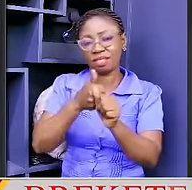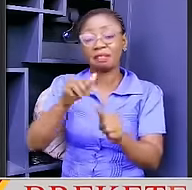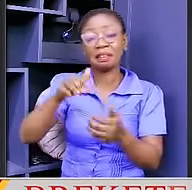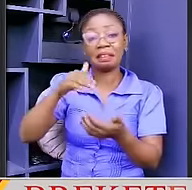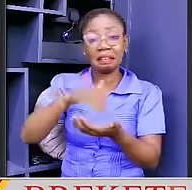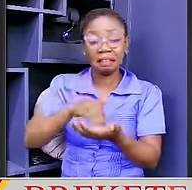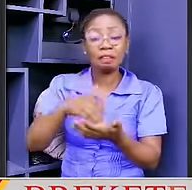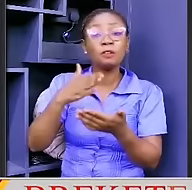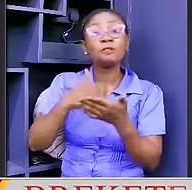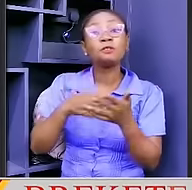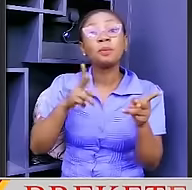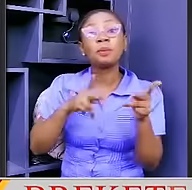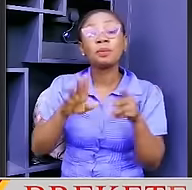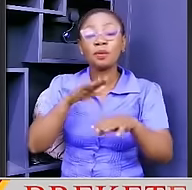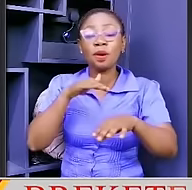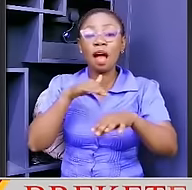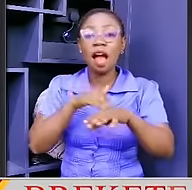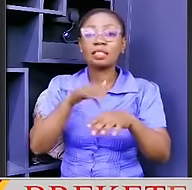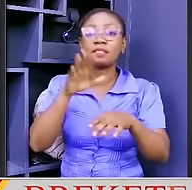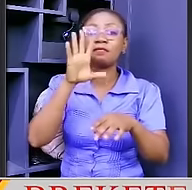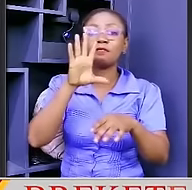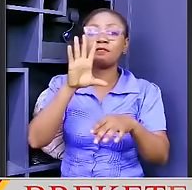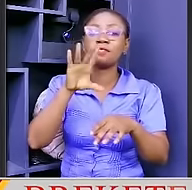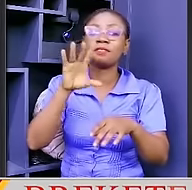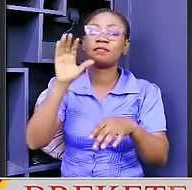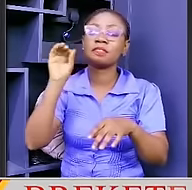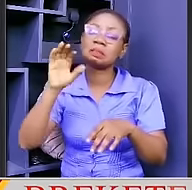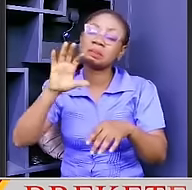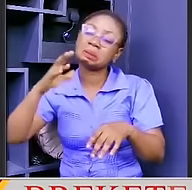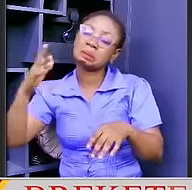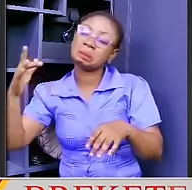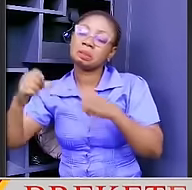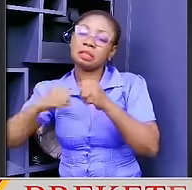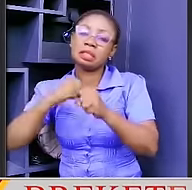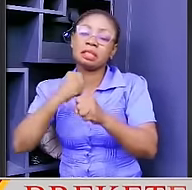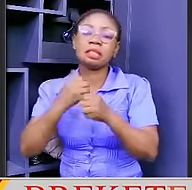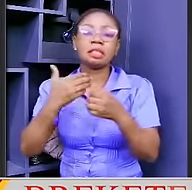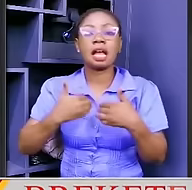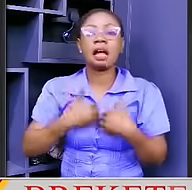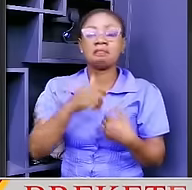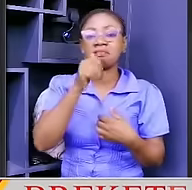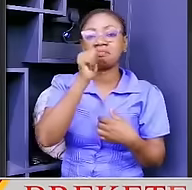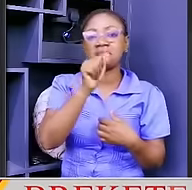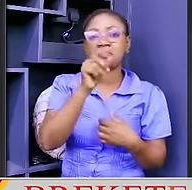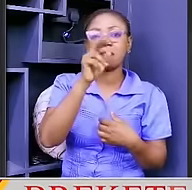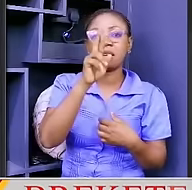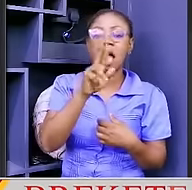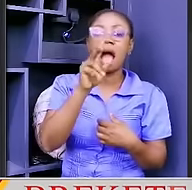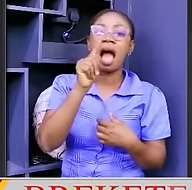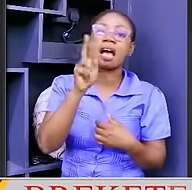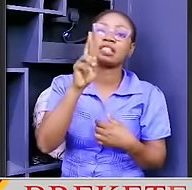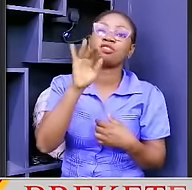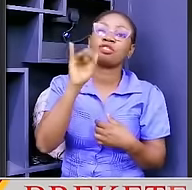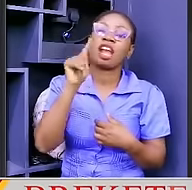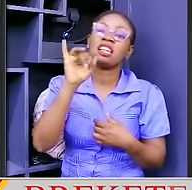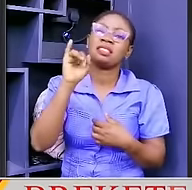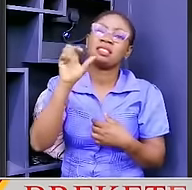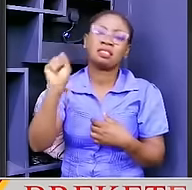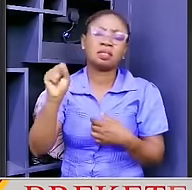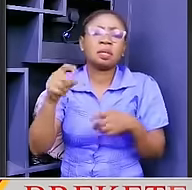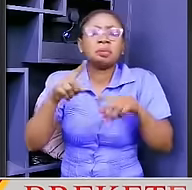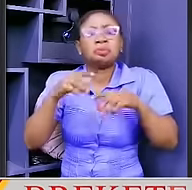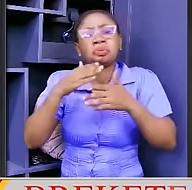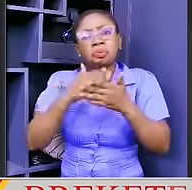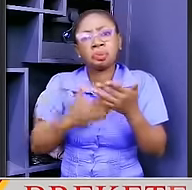Some self at 50 something, arthritis don't enter them. Some don't get high blood pressure. Some don't they get